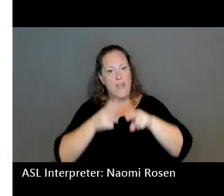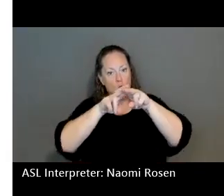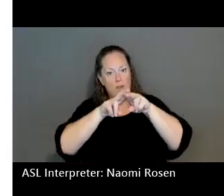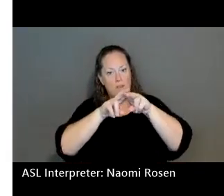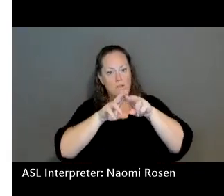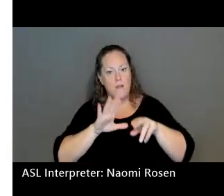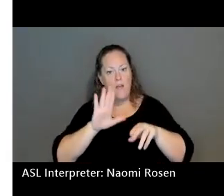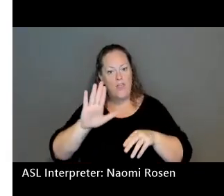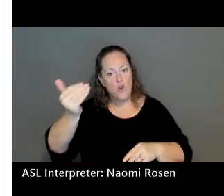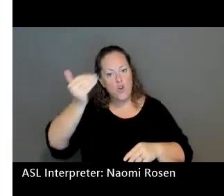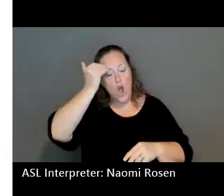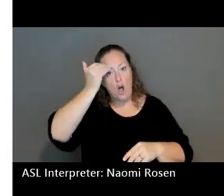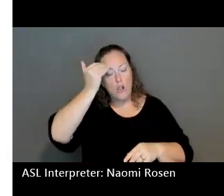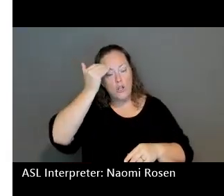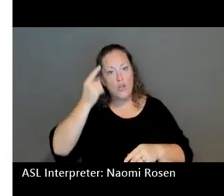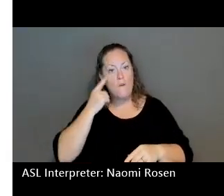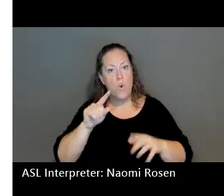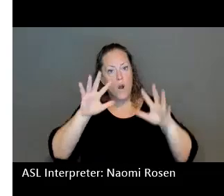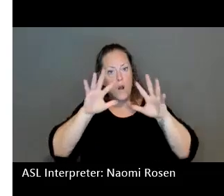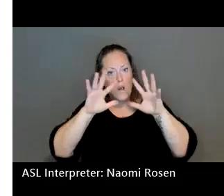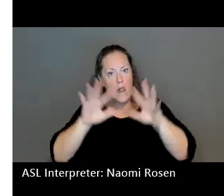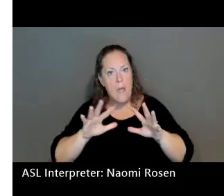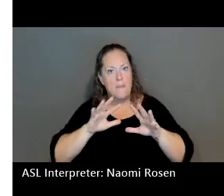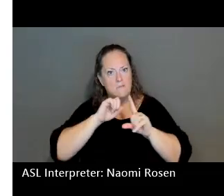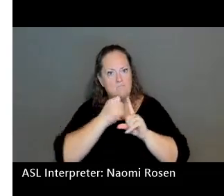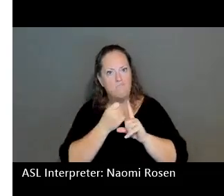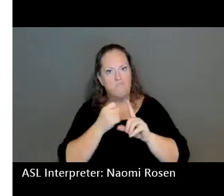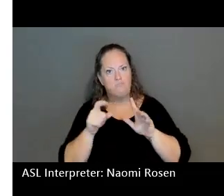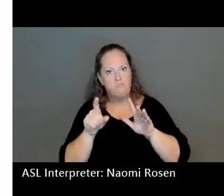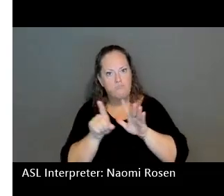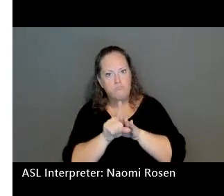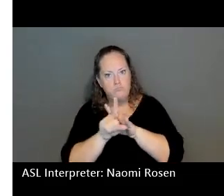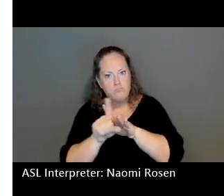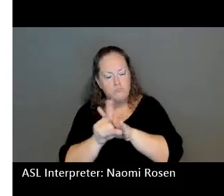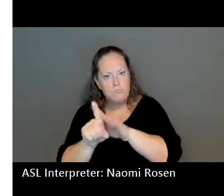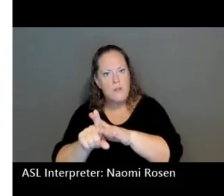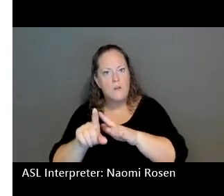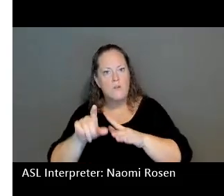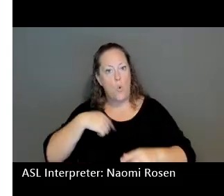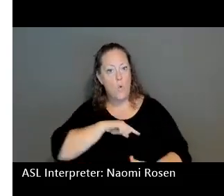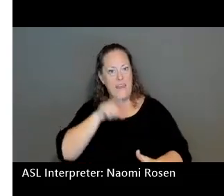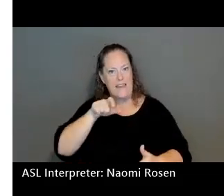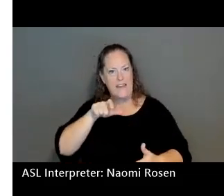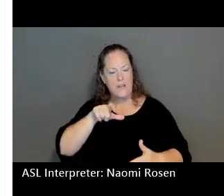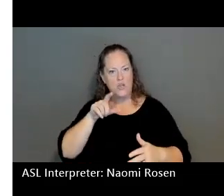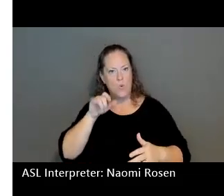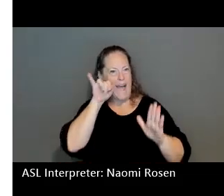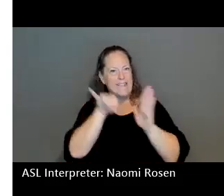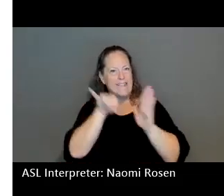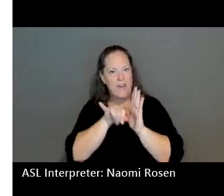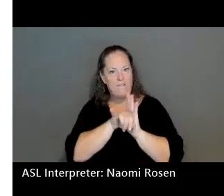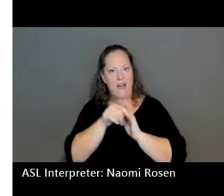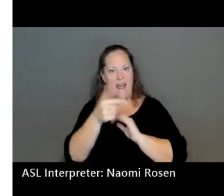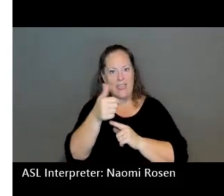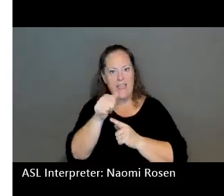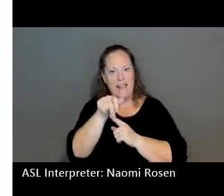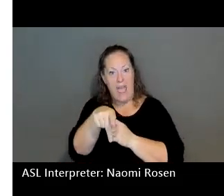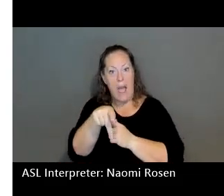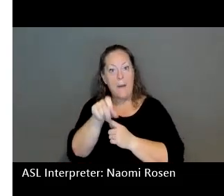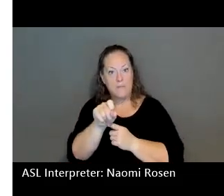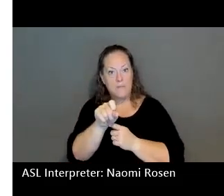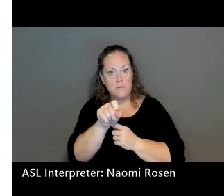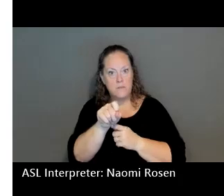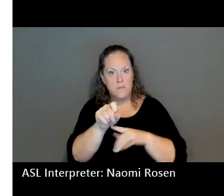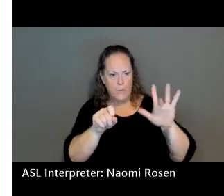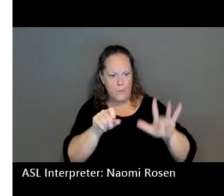the gaps that we identified before designing these tools. Another